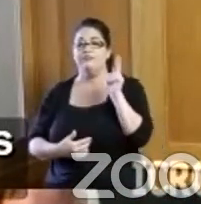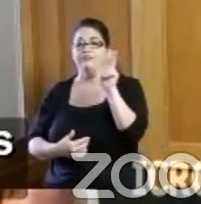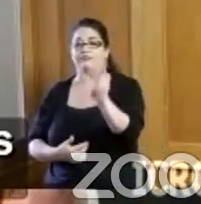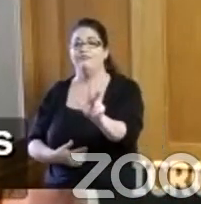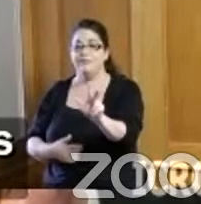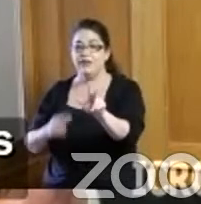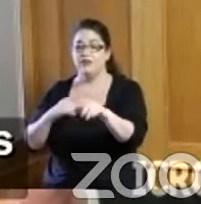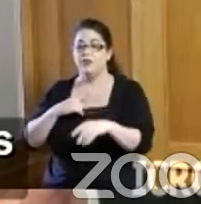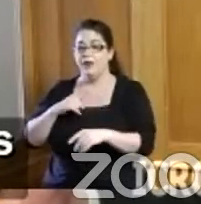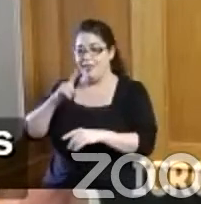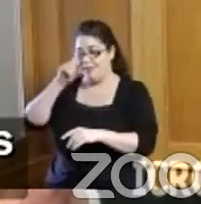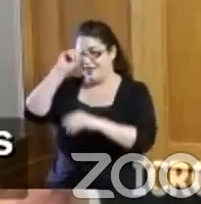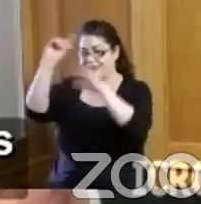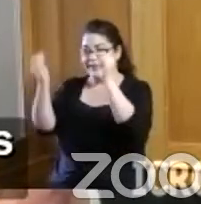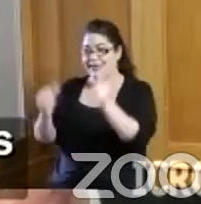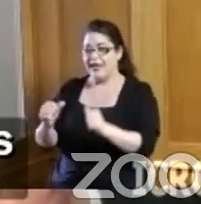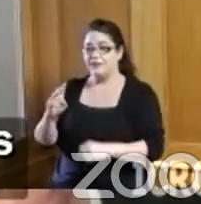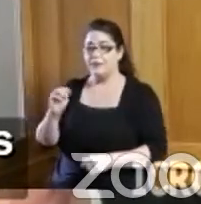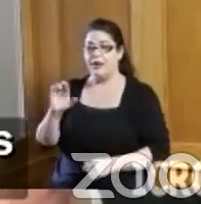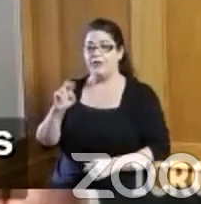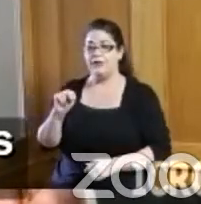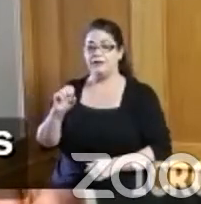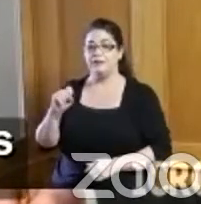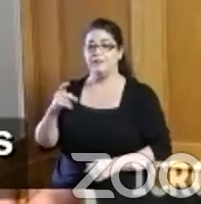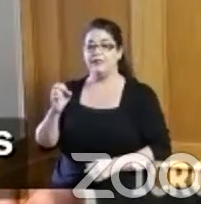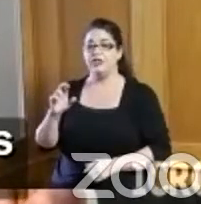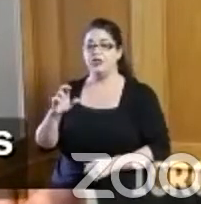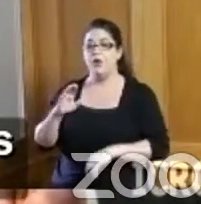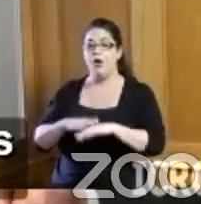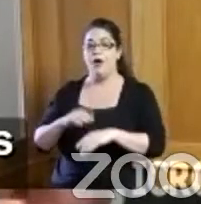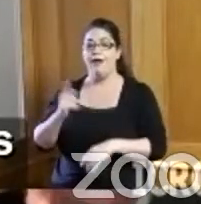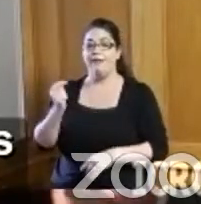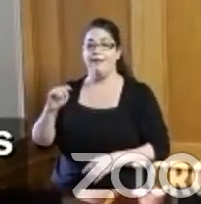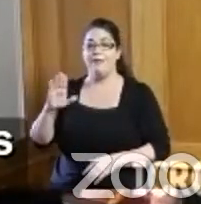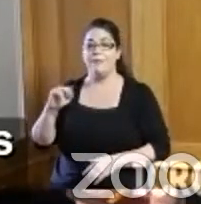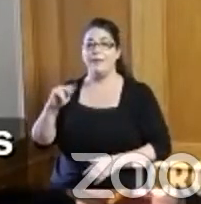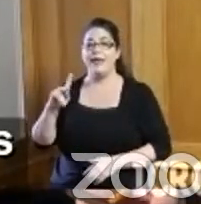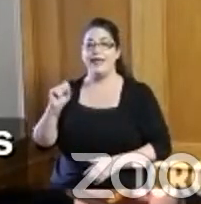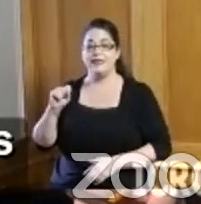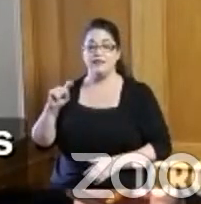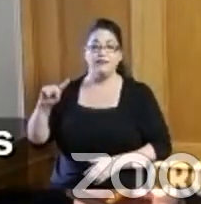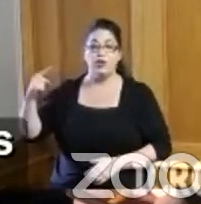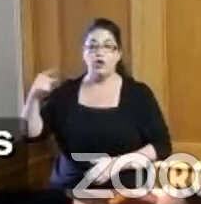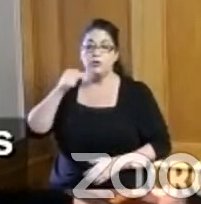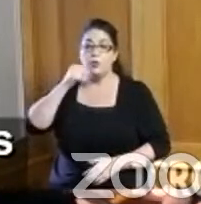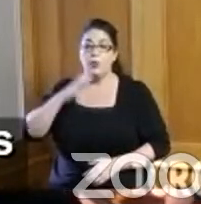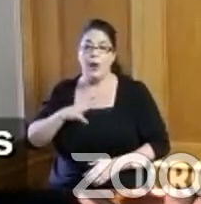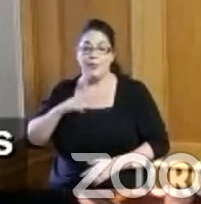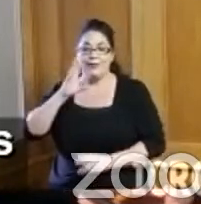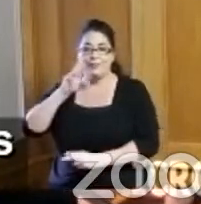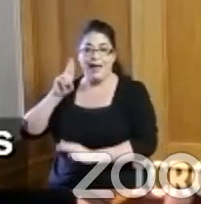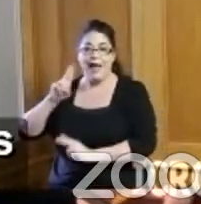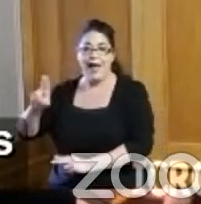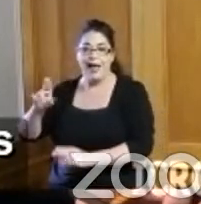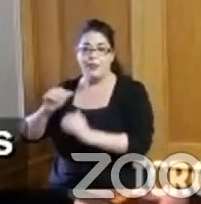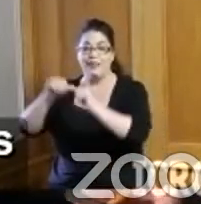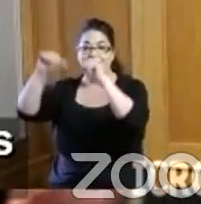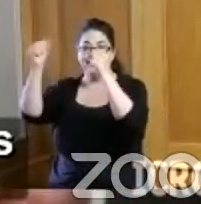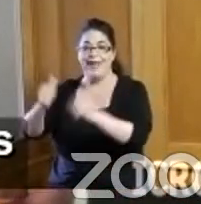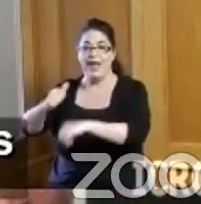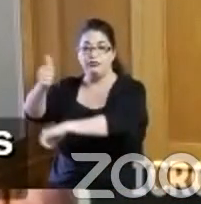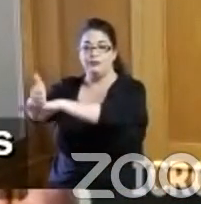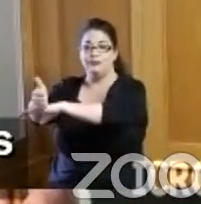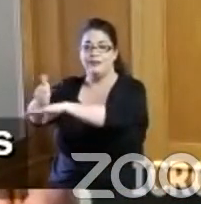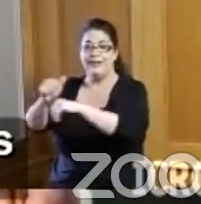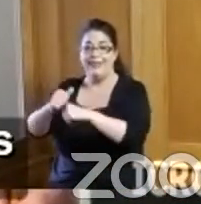dedication of the statue for Marion Spencer on the banks. First woman to be honored by way of a statue in